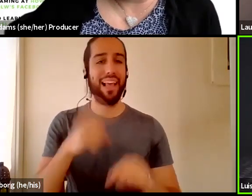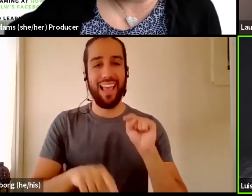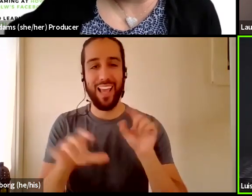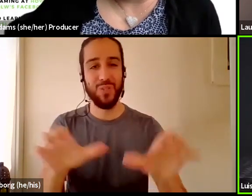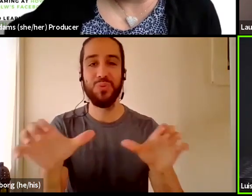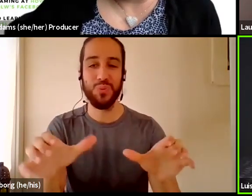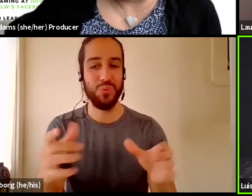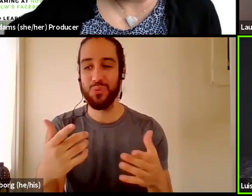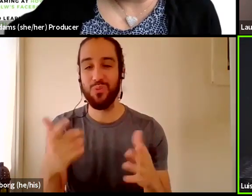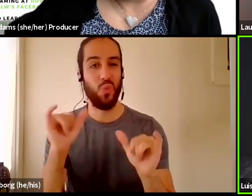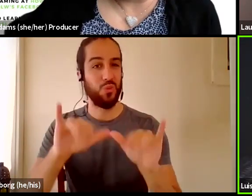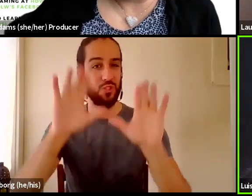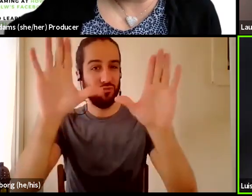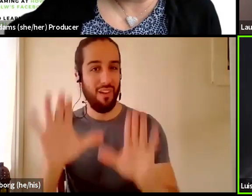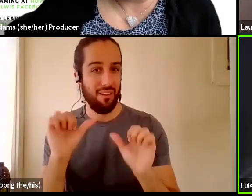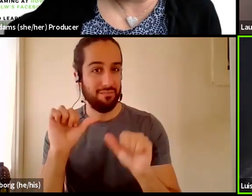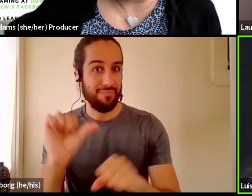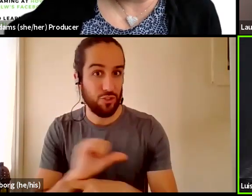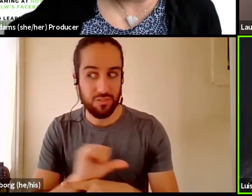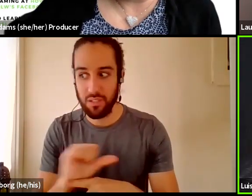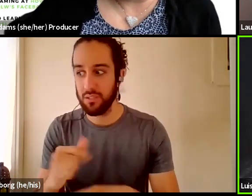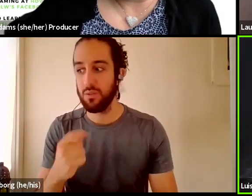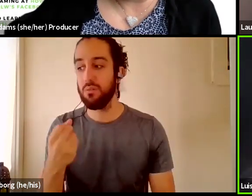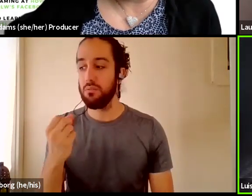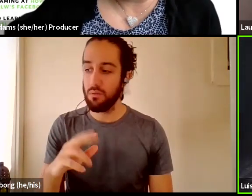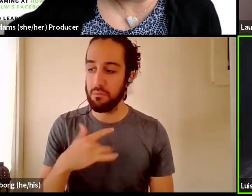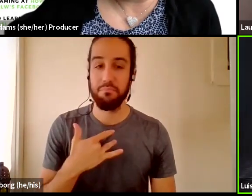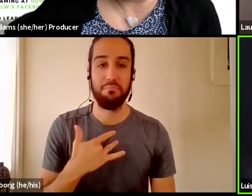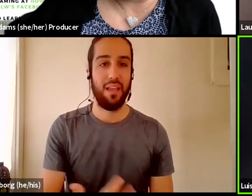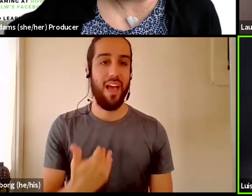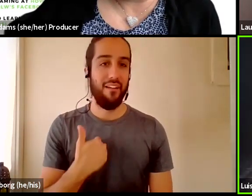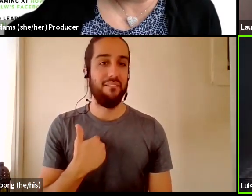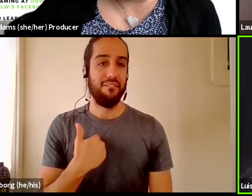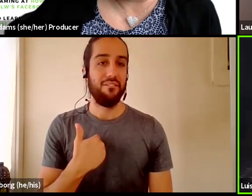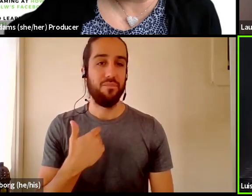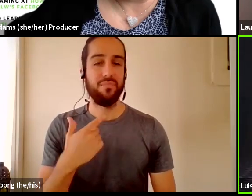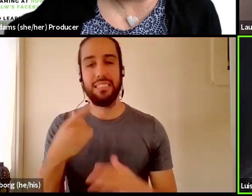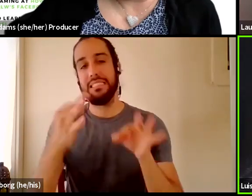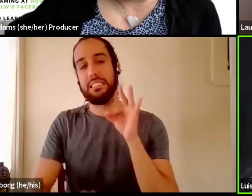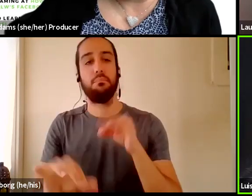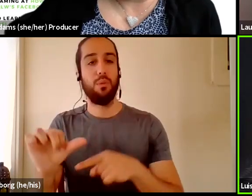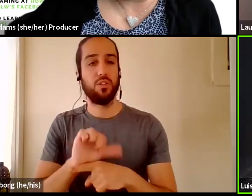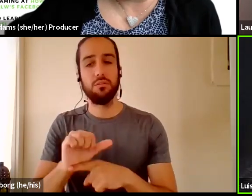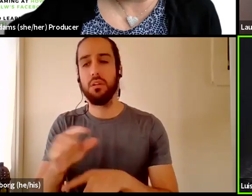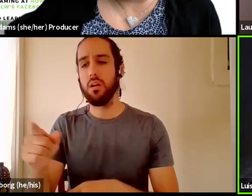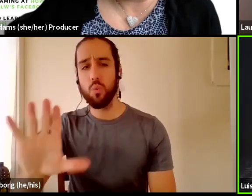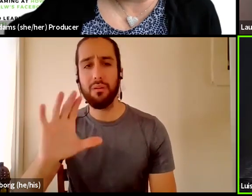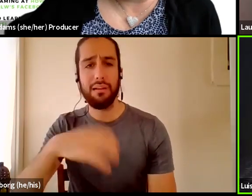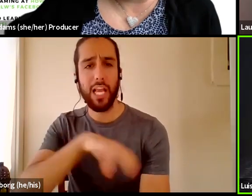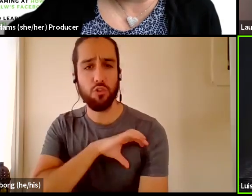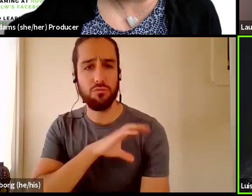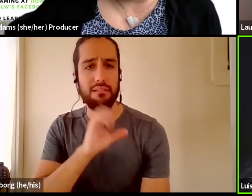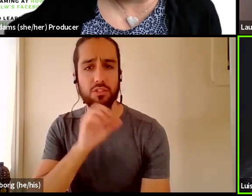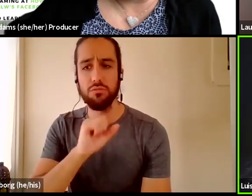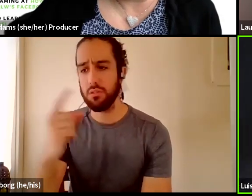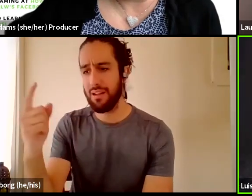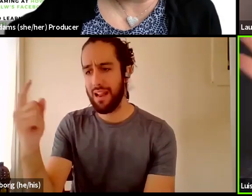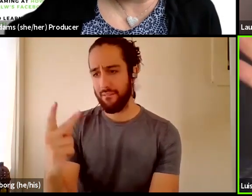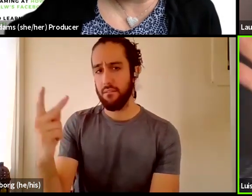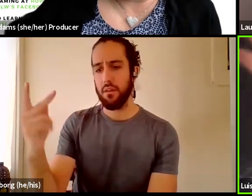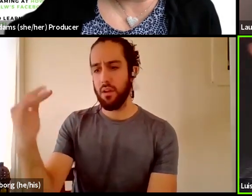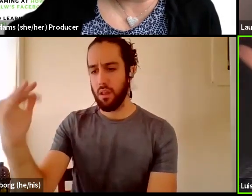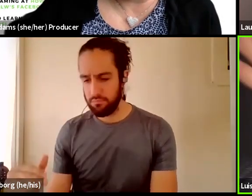the simplest exercise, which is take your character's age in half, figure out what the event was in their life that causes them